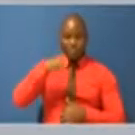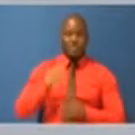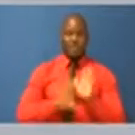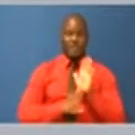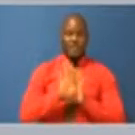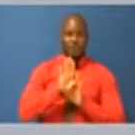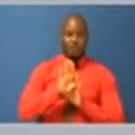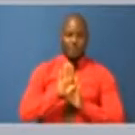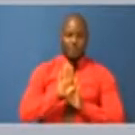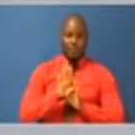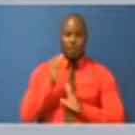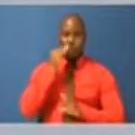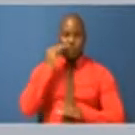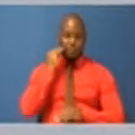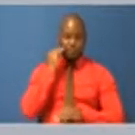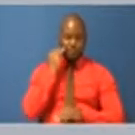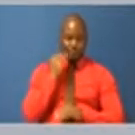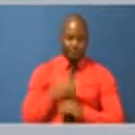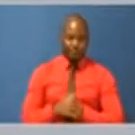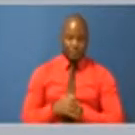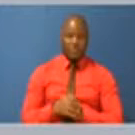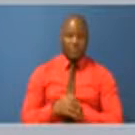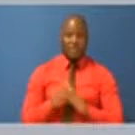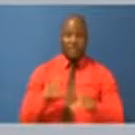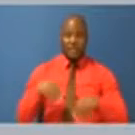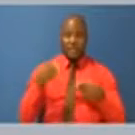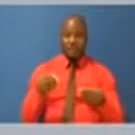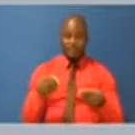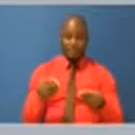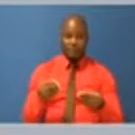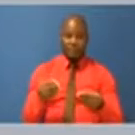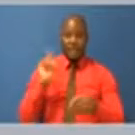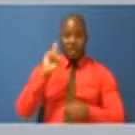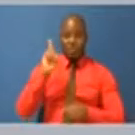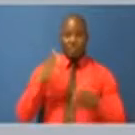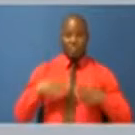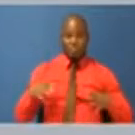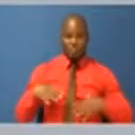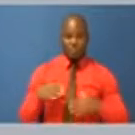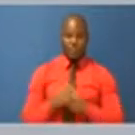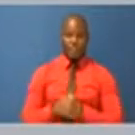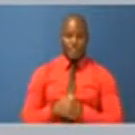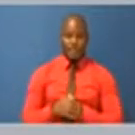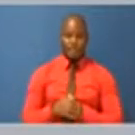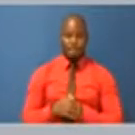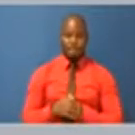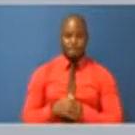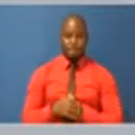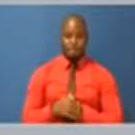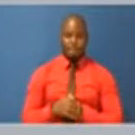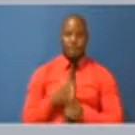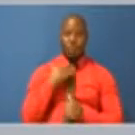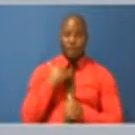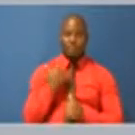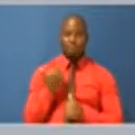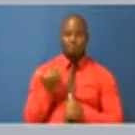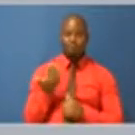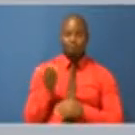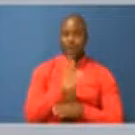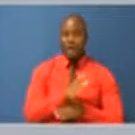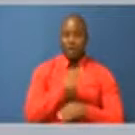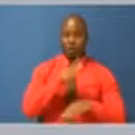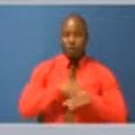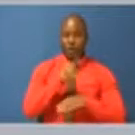developing homes and and give to the nairobi people so i would want to go back to